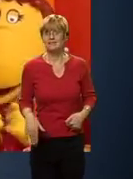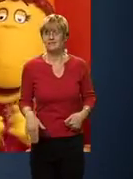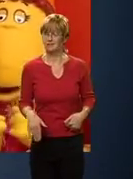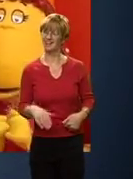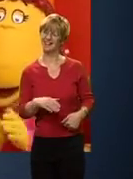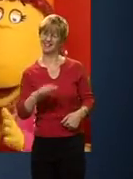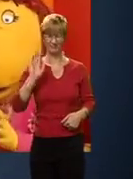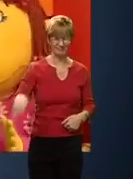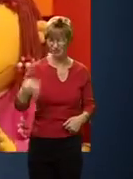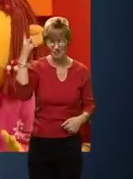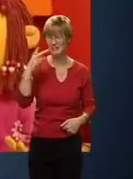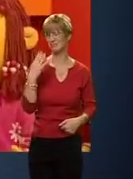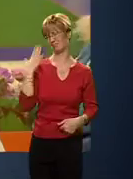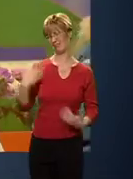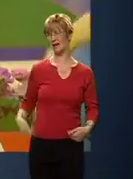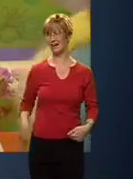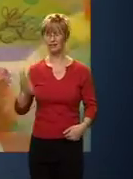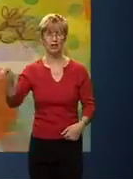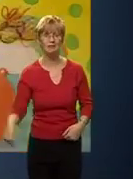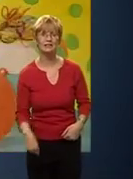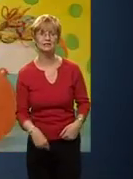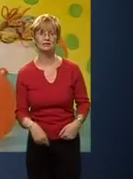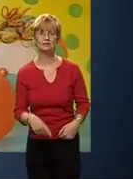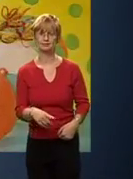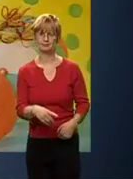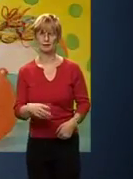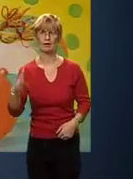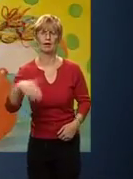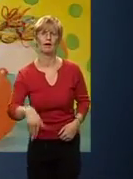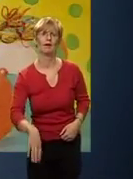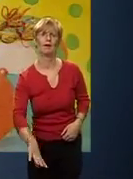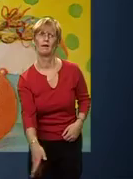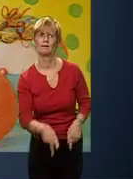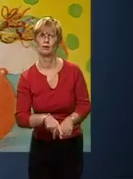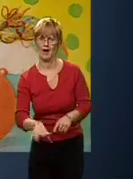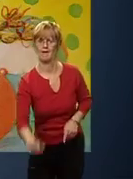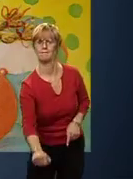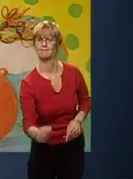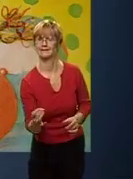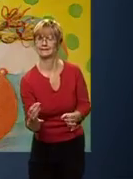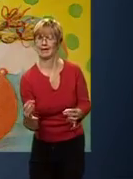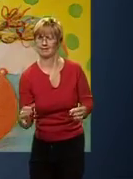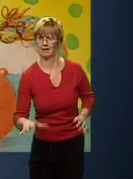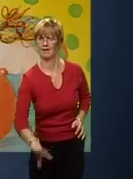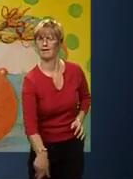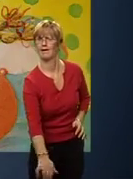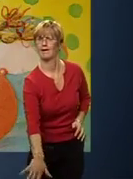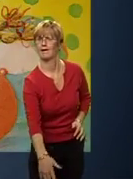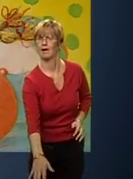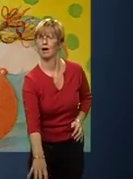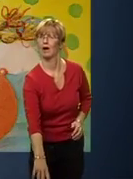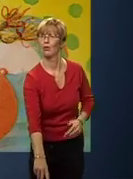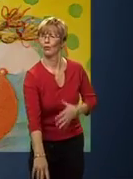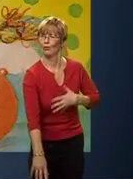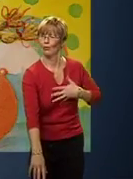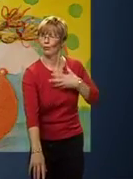Oh, please! Is it a mermaid? I don't know, Fizz. She pushed her hands through the water, trying to catch the sparkling tail. Millie liked the feeling